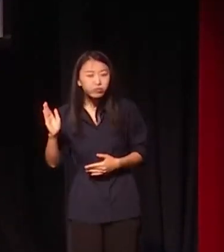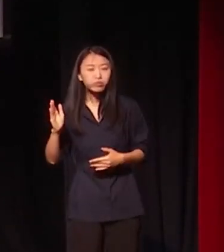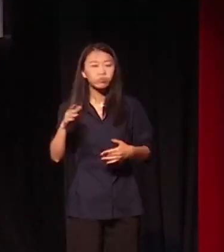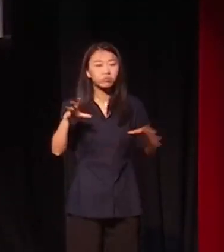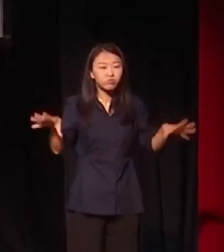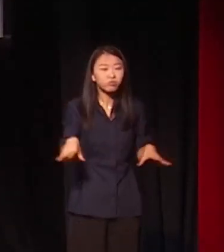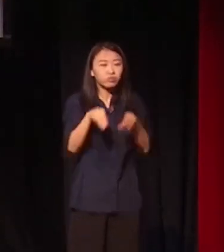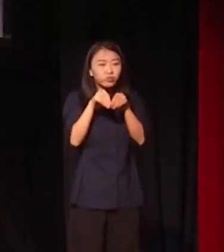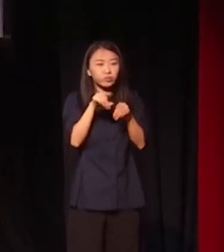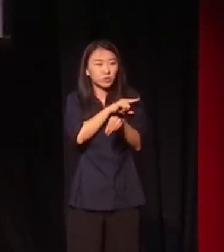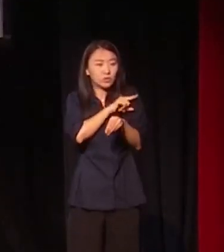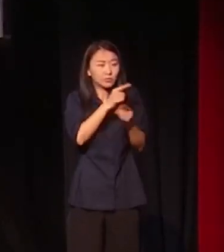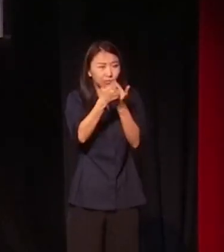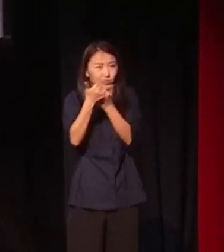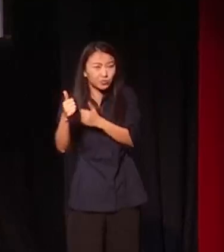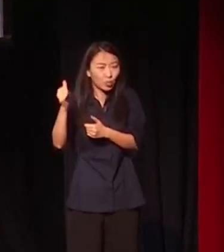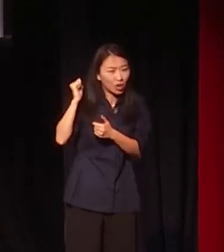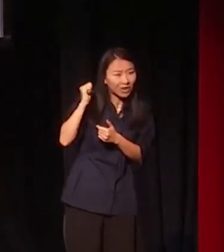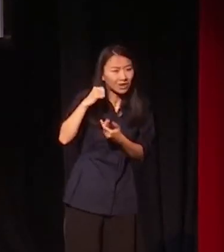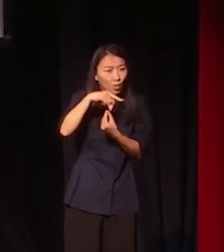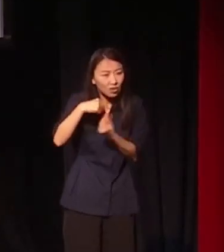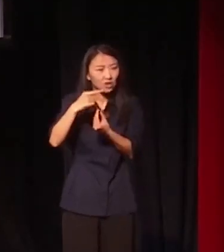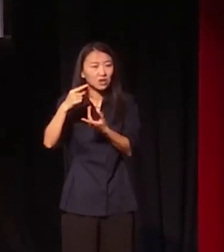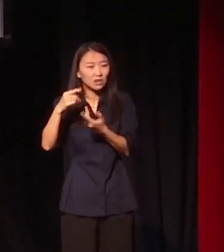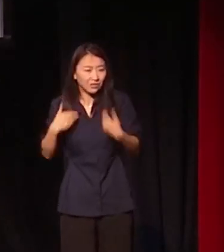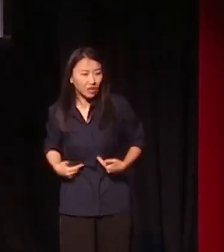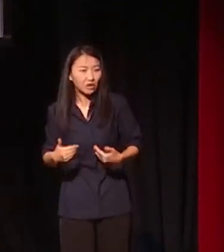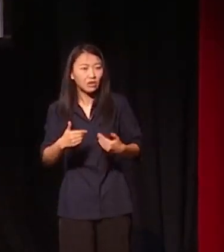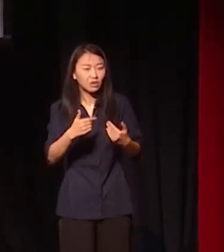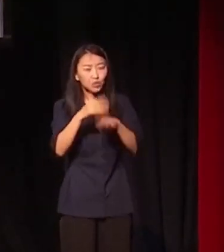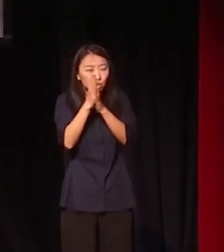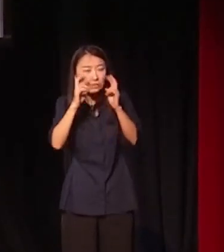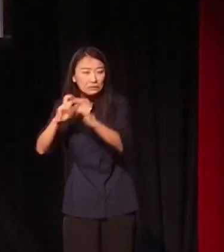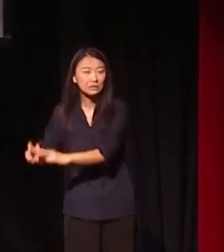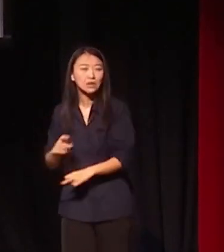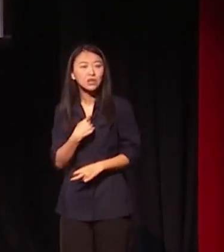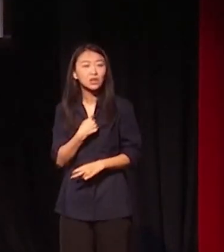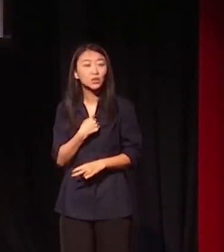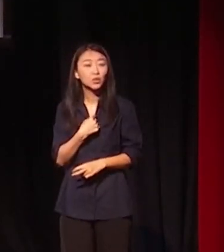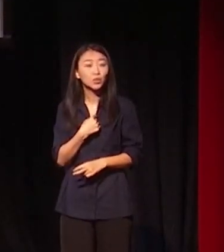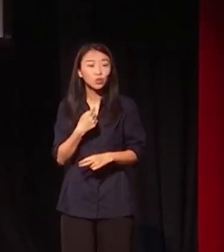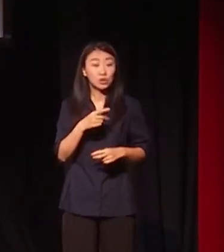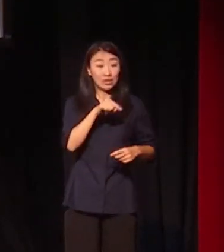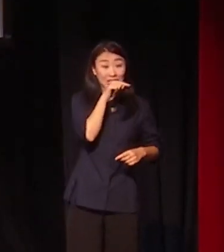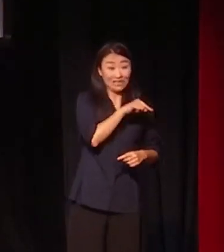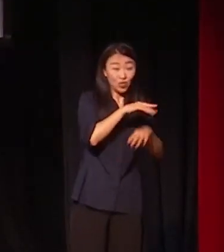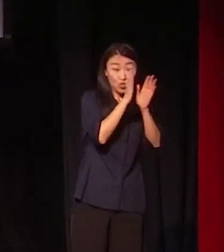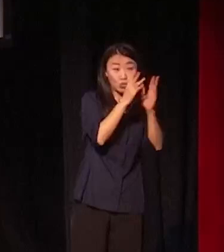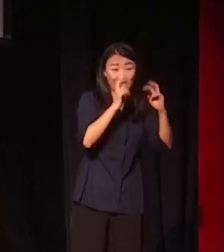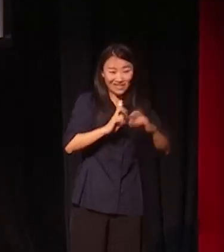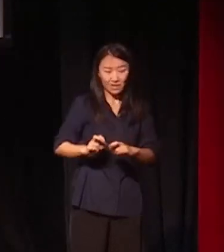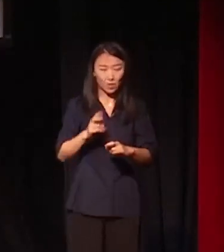certain colour, of a certain background, etc., etc. And all of the research, I think, if it's going to be truly transformative, we have to informs